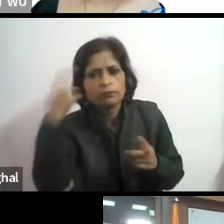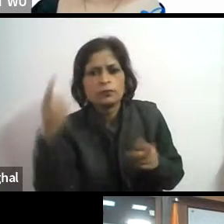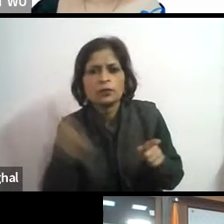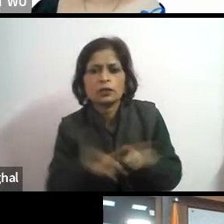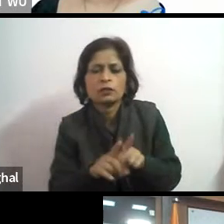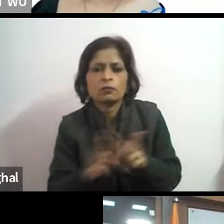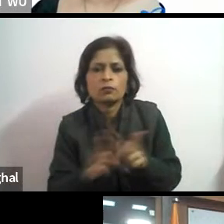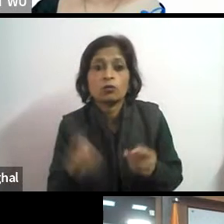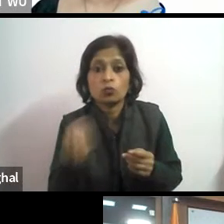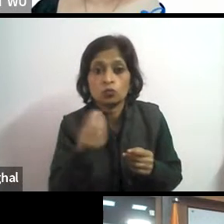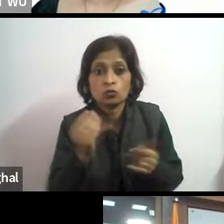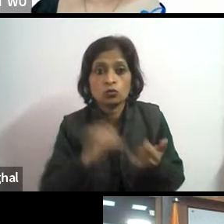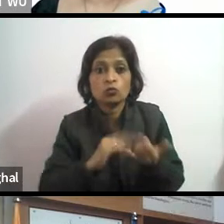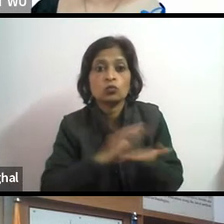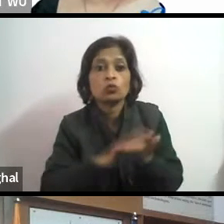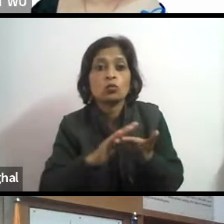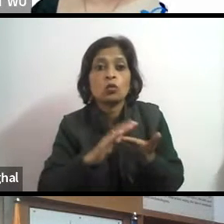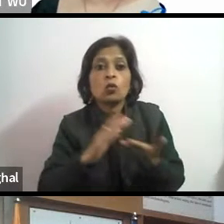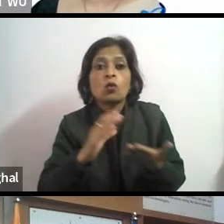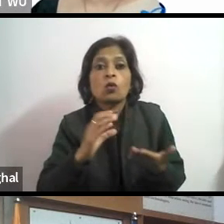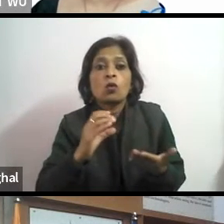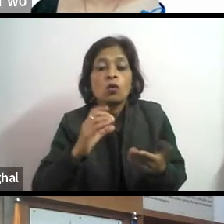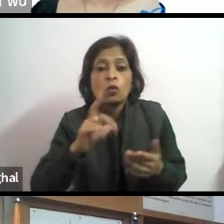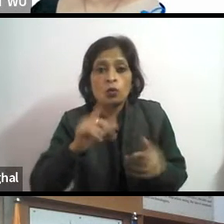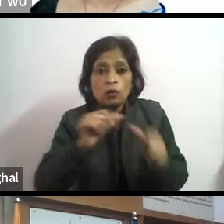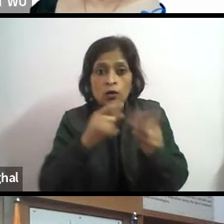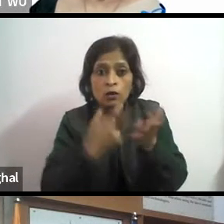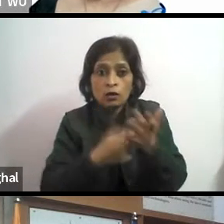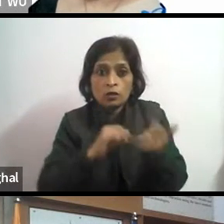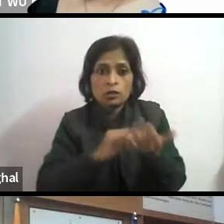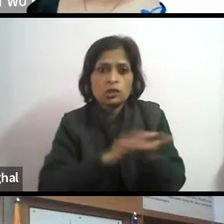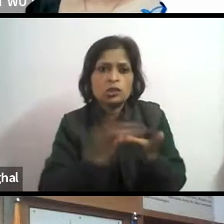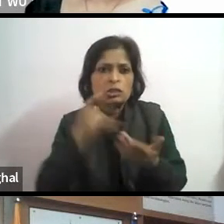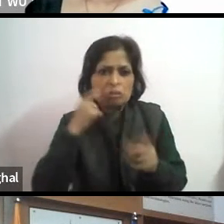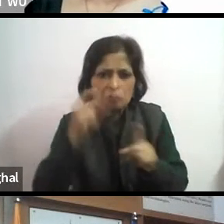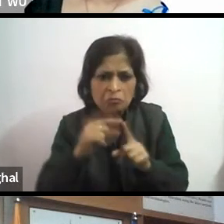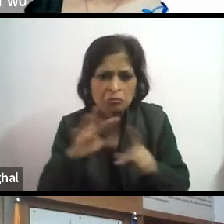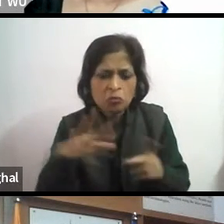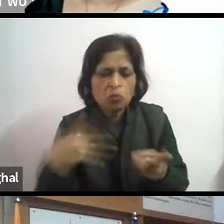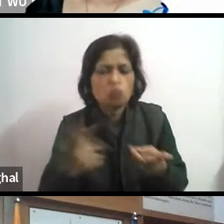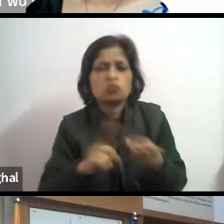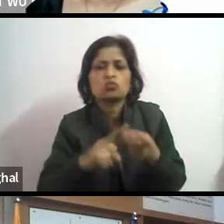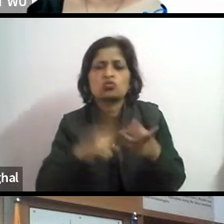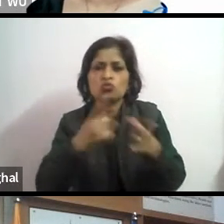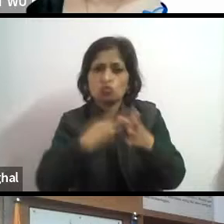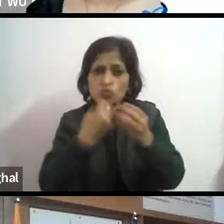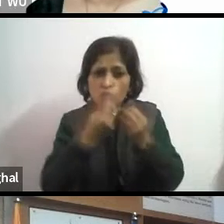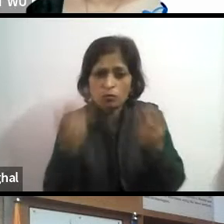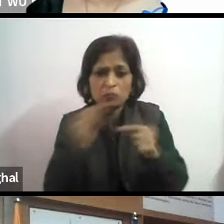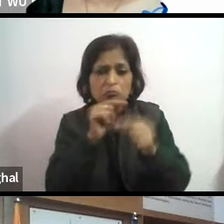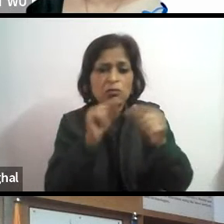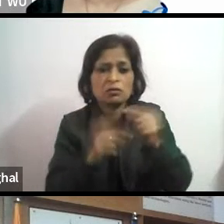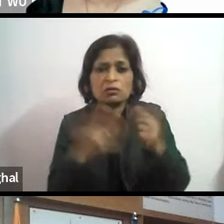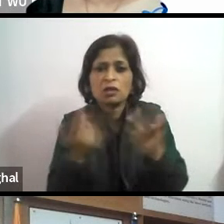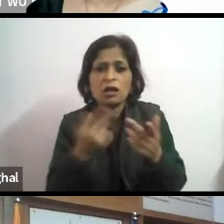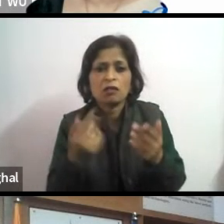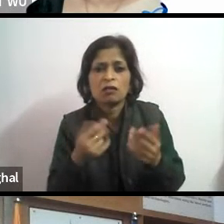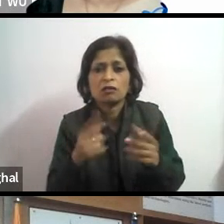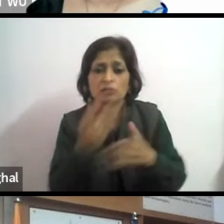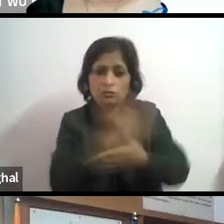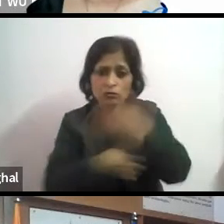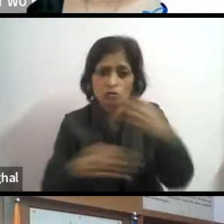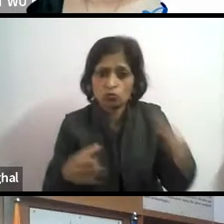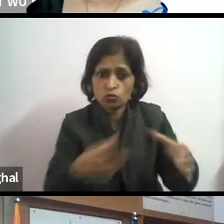huge scholarship, including scholarship abroad. Reservation is a huge thing that we are offering to persons with disabilities, both in education and